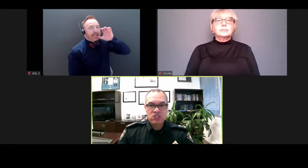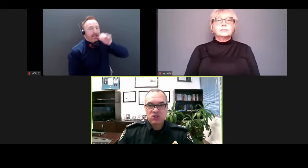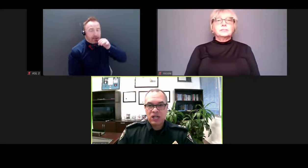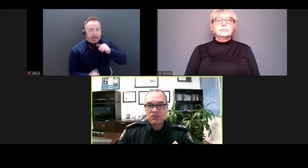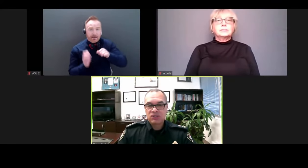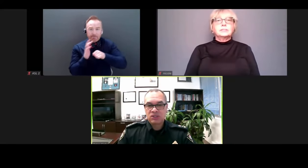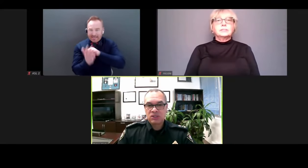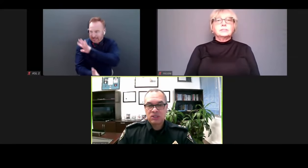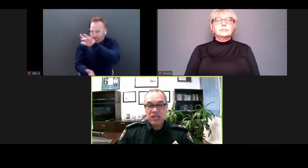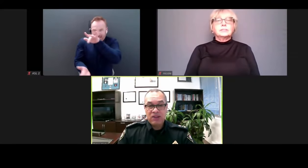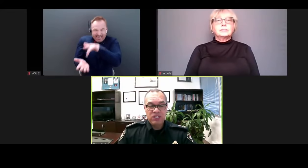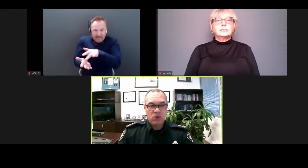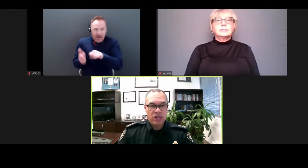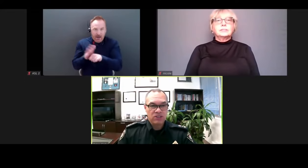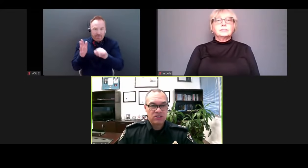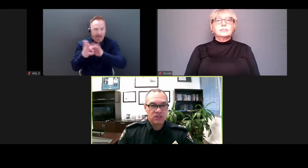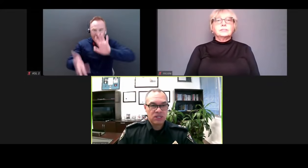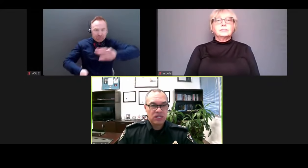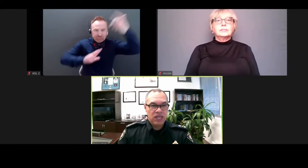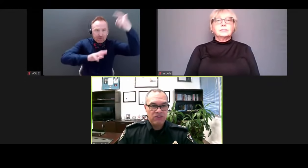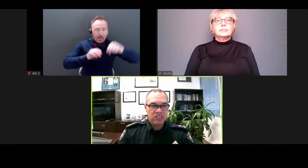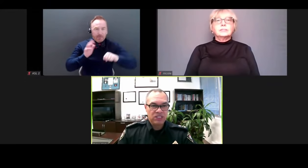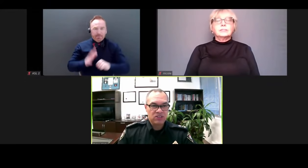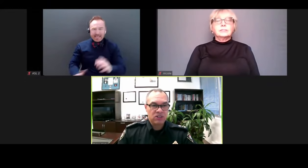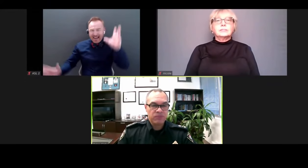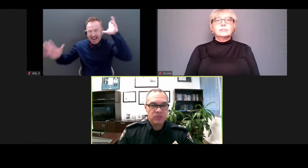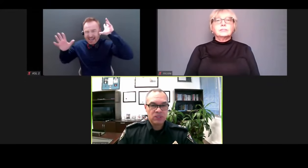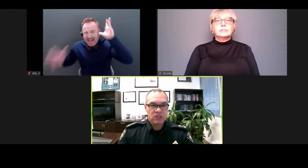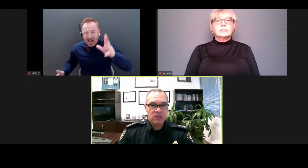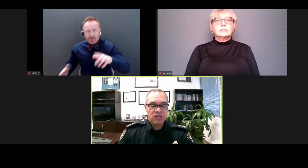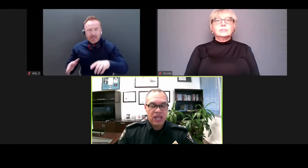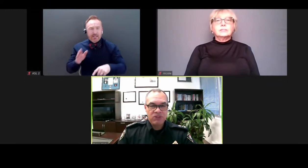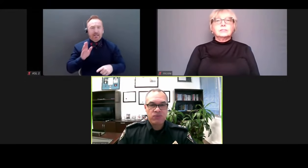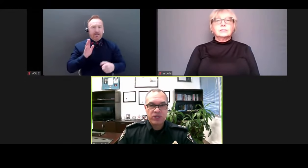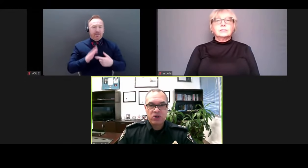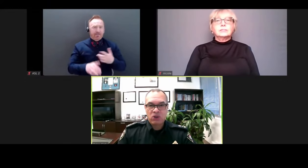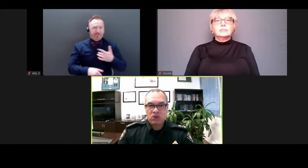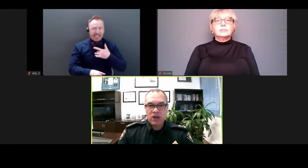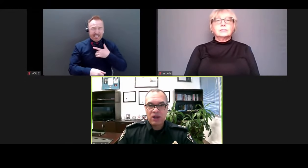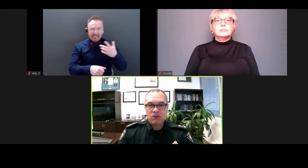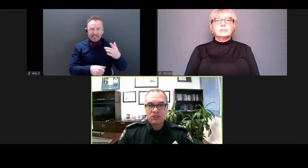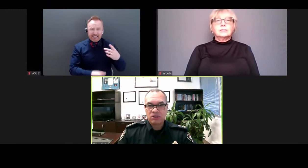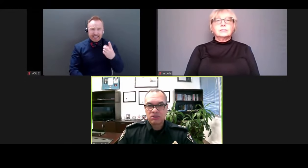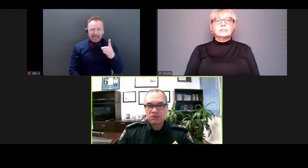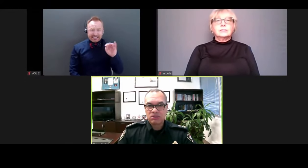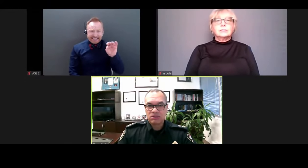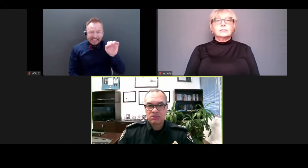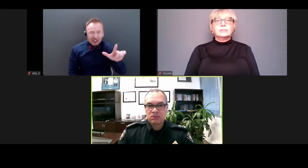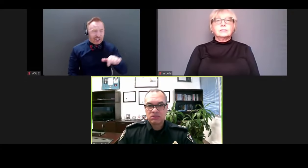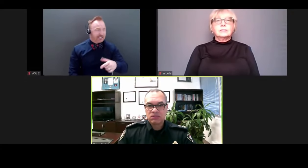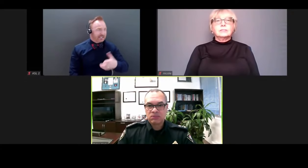heavy trucks, heavy noise, heavy diesel, heavy fear all around.